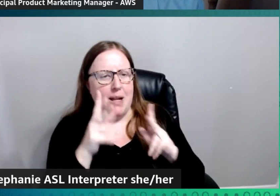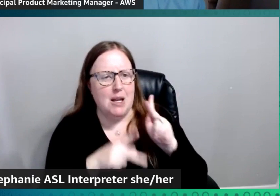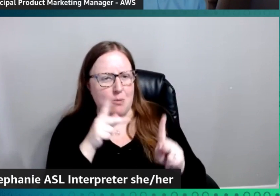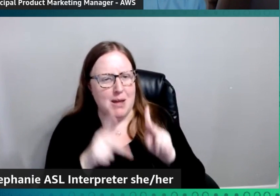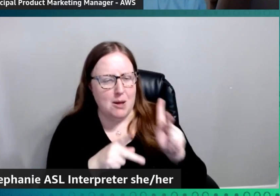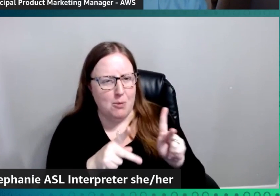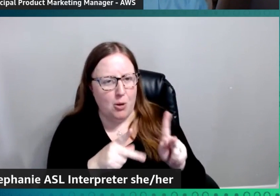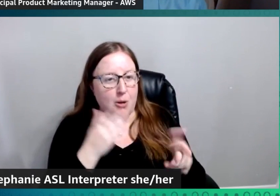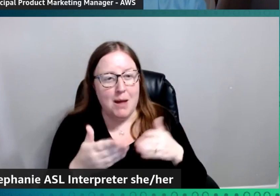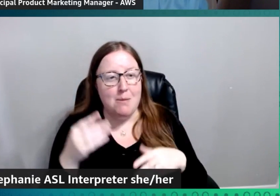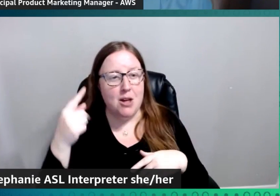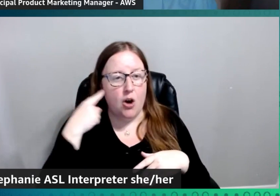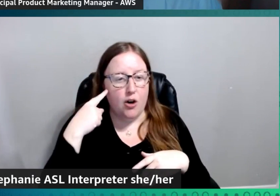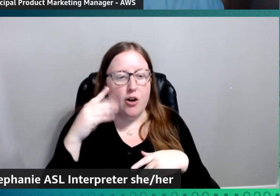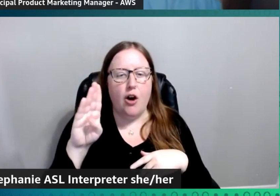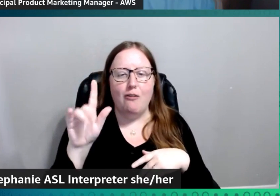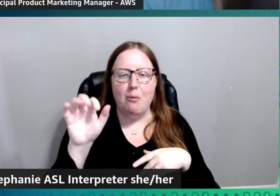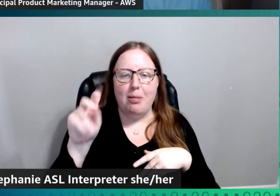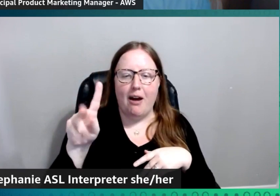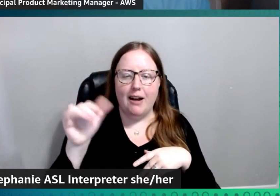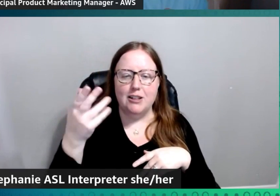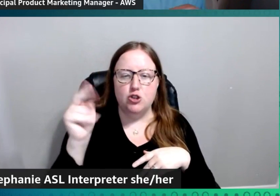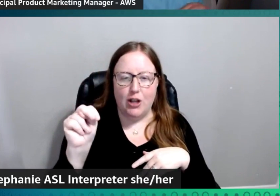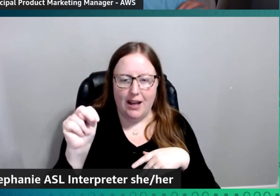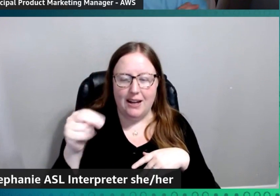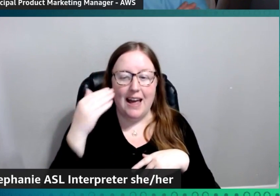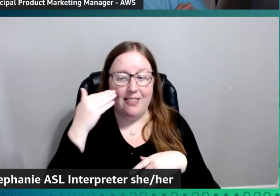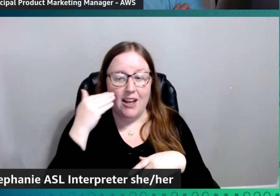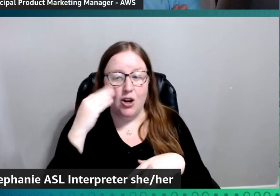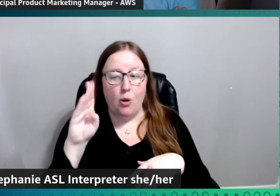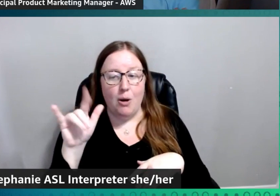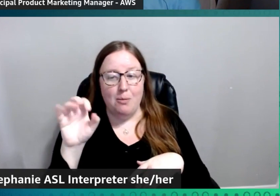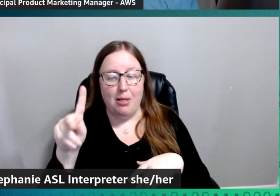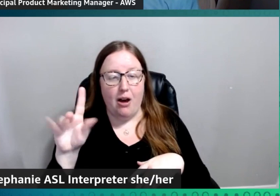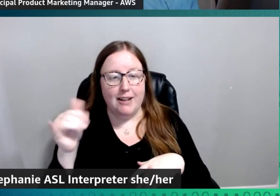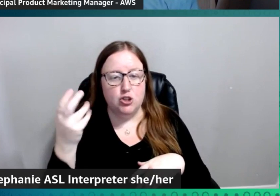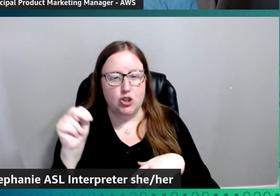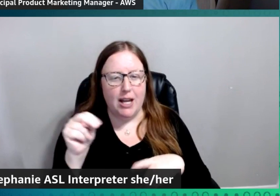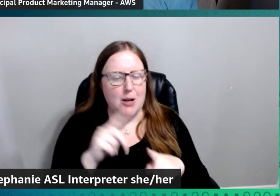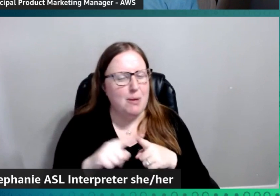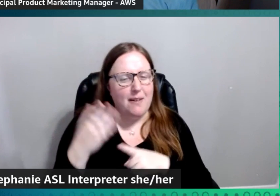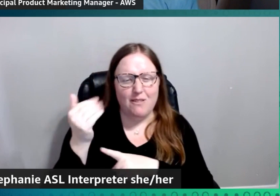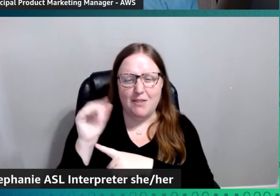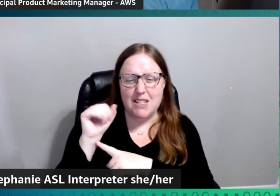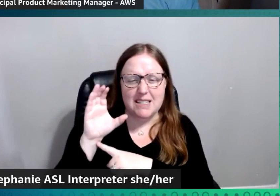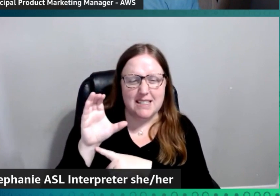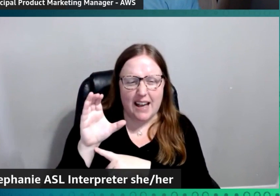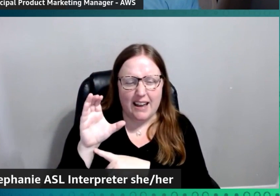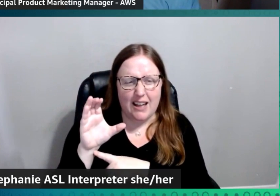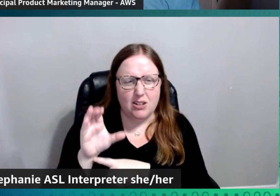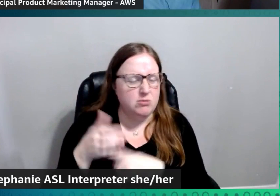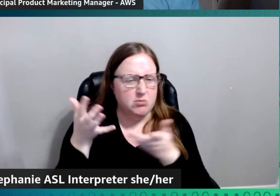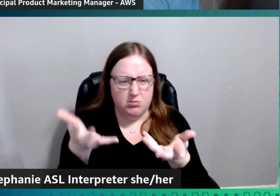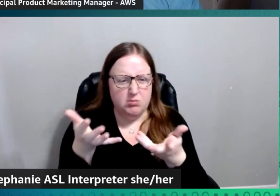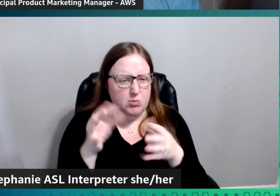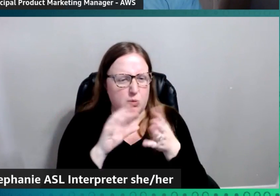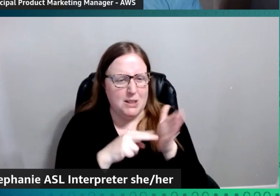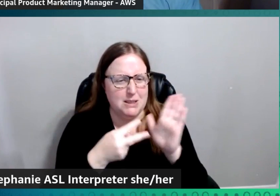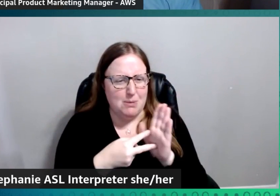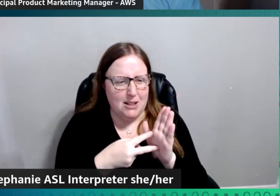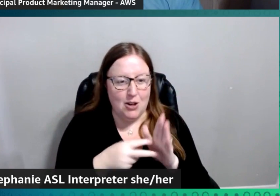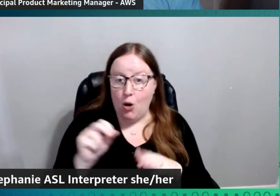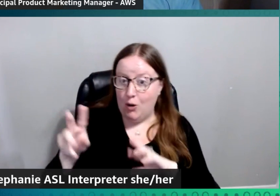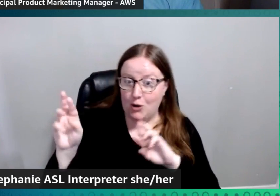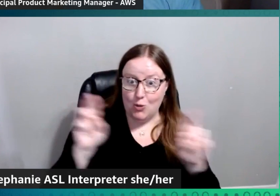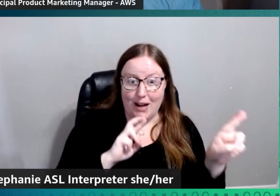may have heard of blockchain, and there's folks that know what blockchain is. Give me like a 15-second. This is what blockchain is. Oh, you ready?